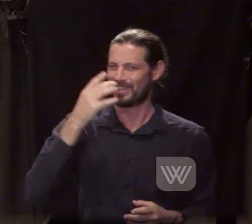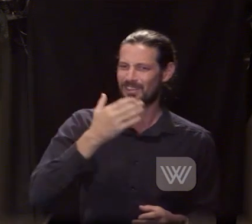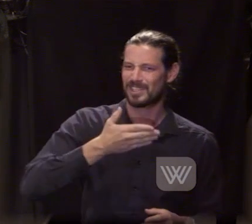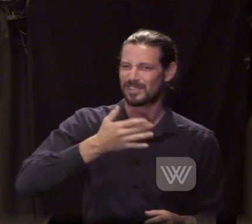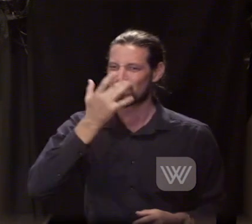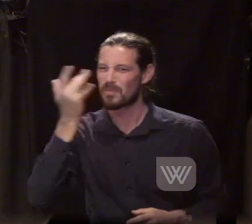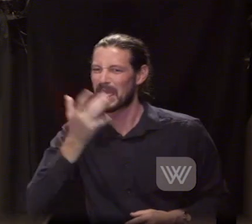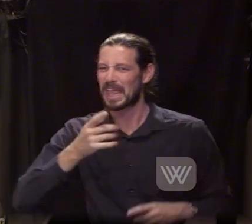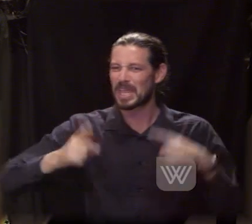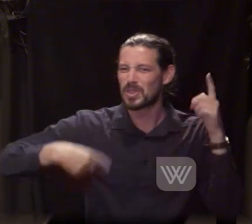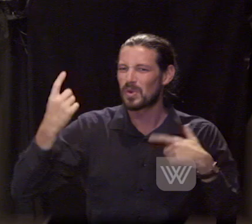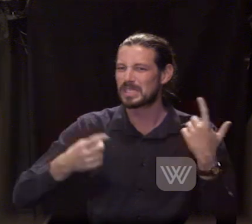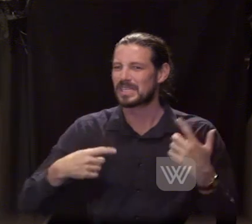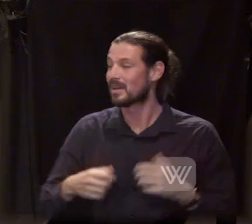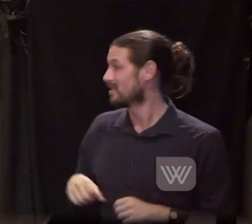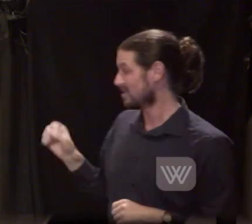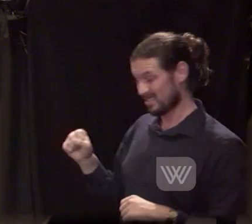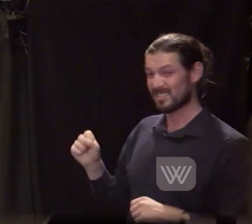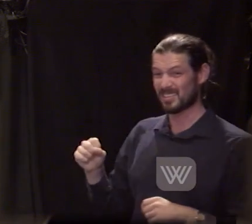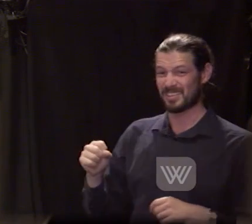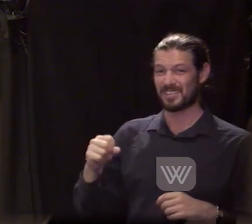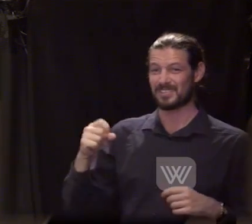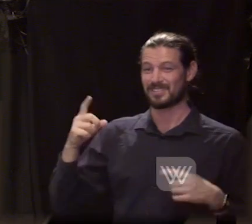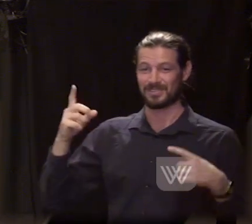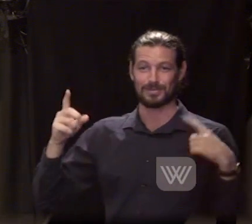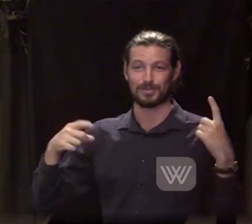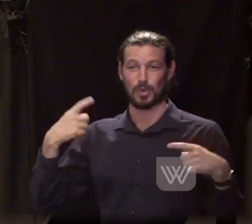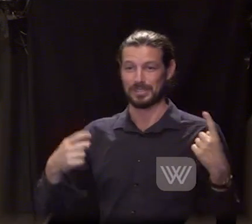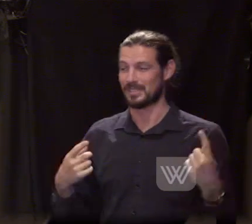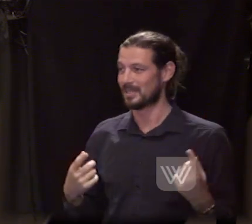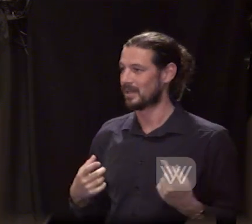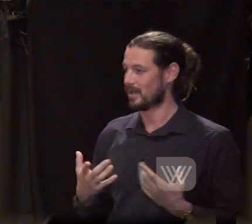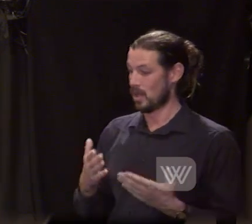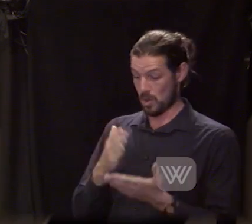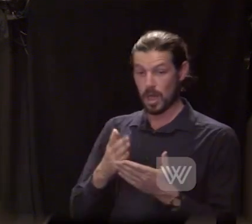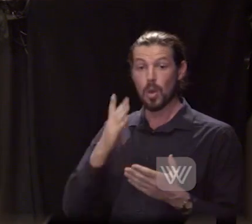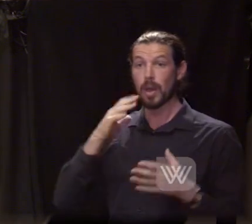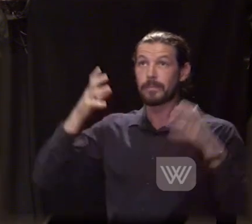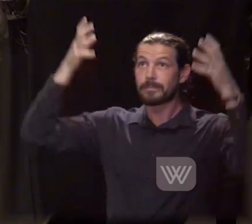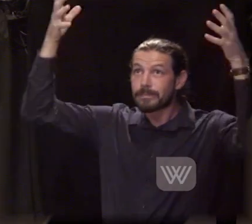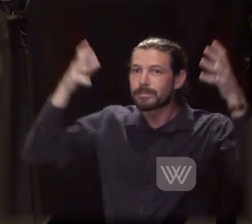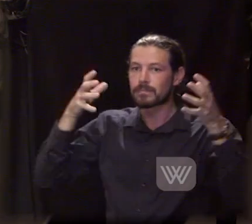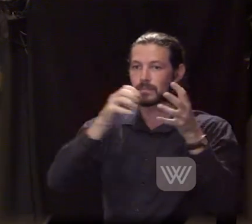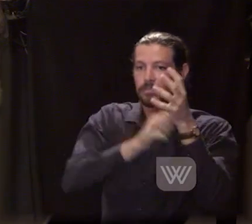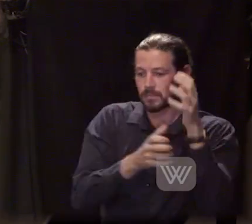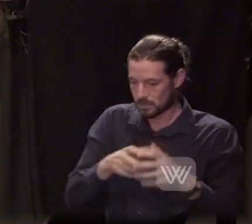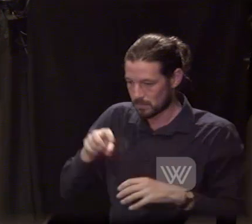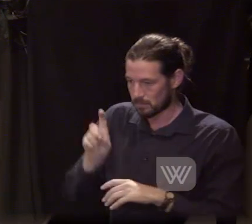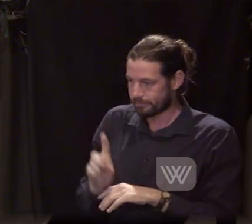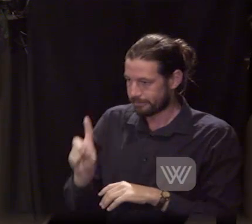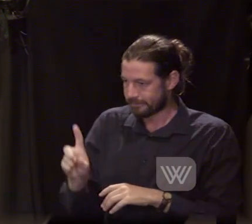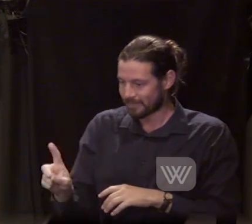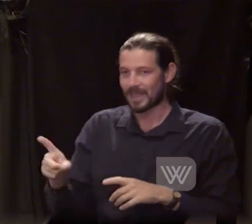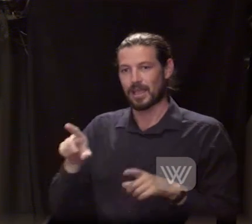noisy. I like to refer to the spacesuits as a sensory deprivator because essentially you have this giant suit